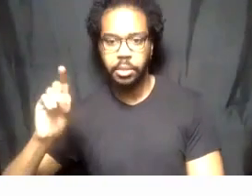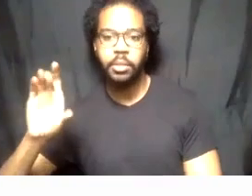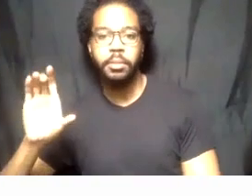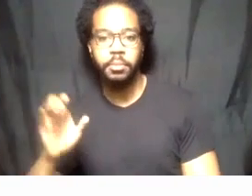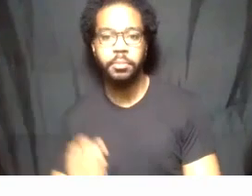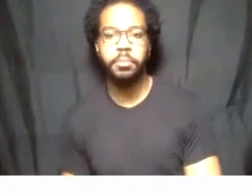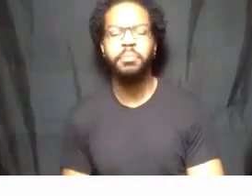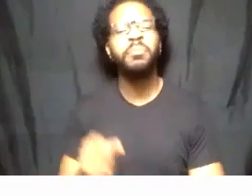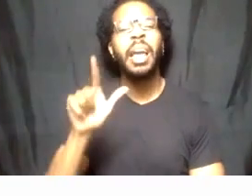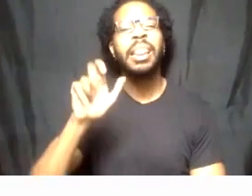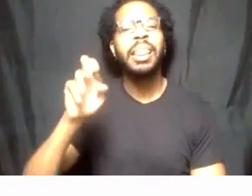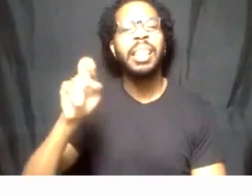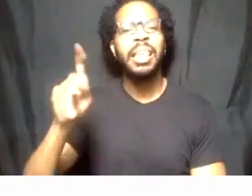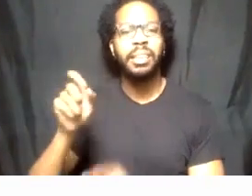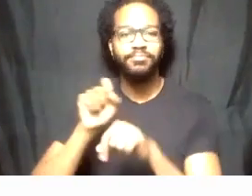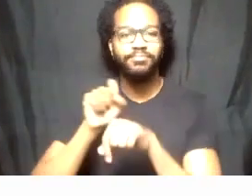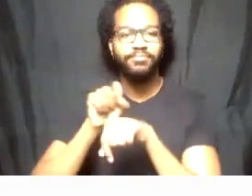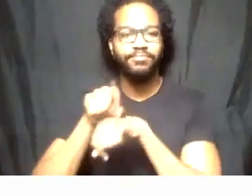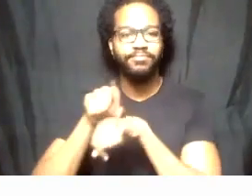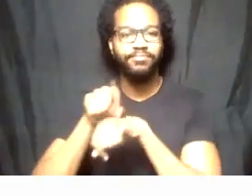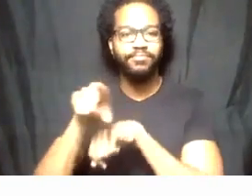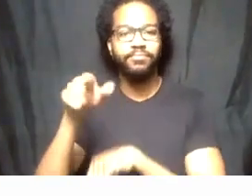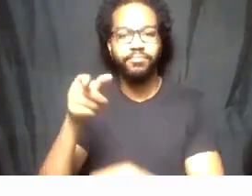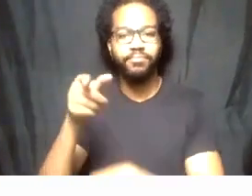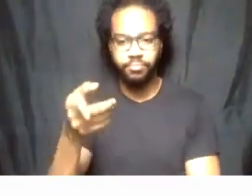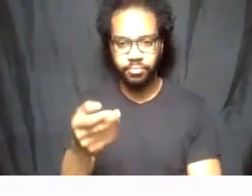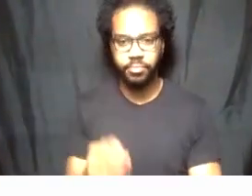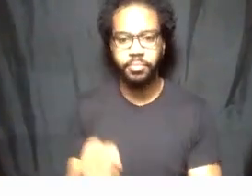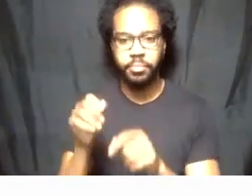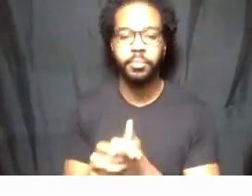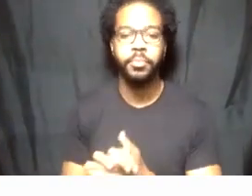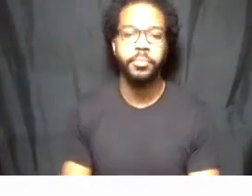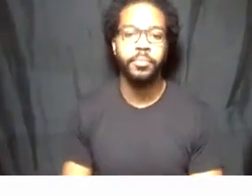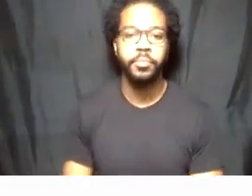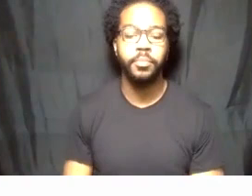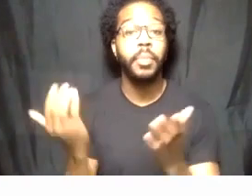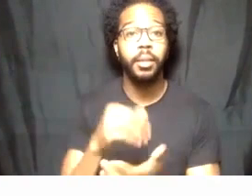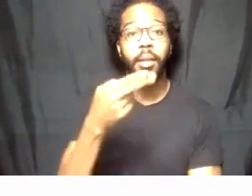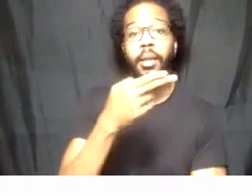Repeat it. So that is